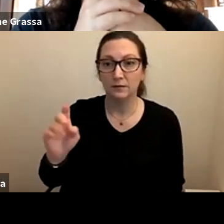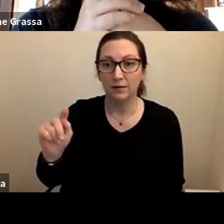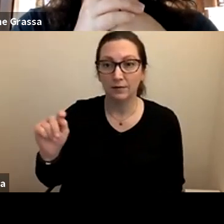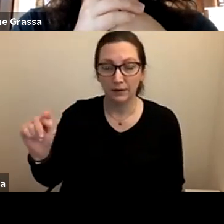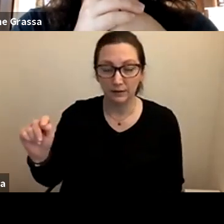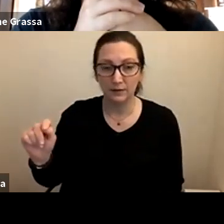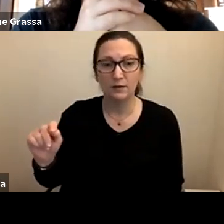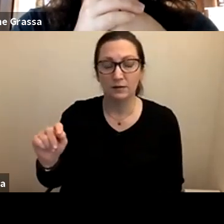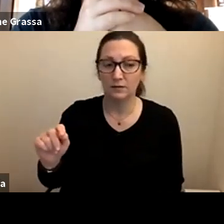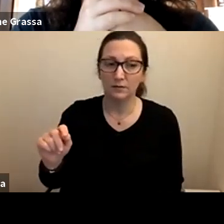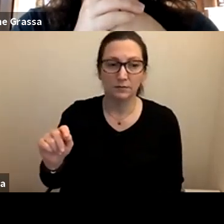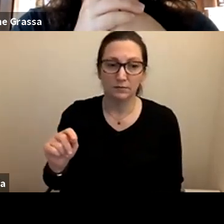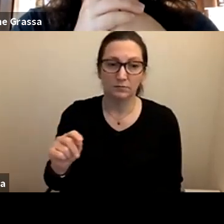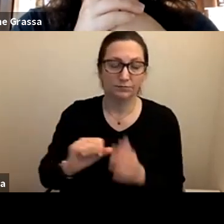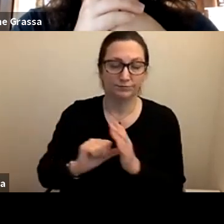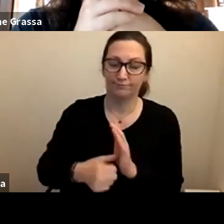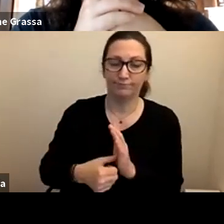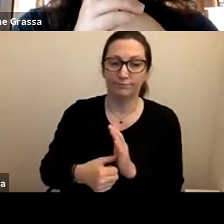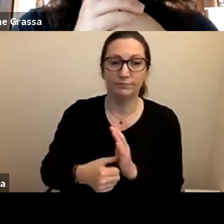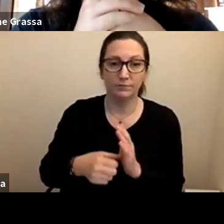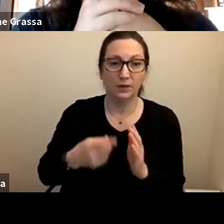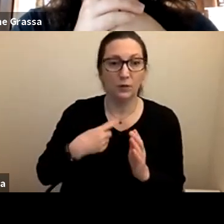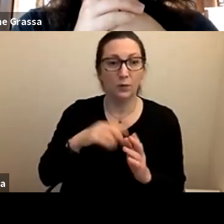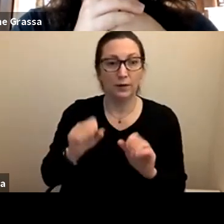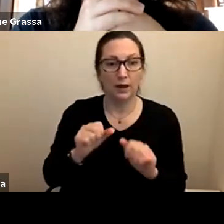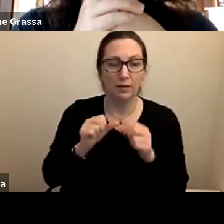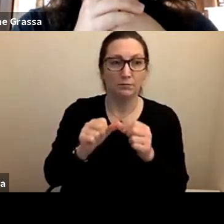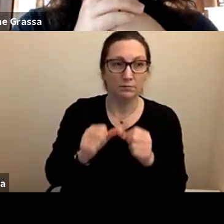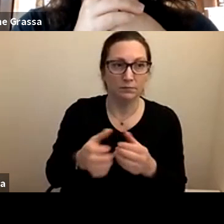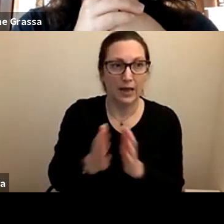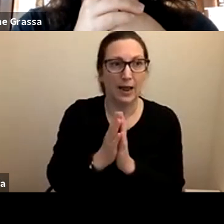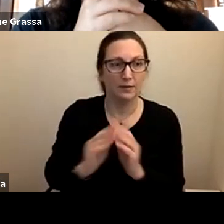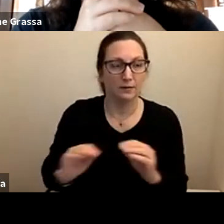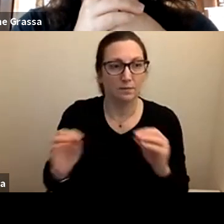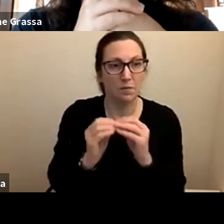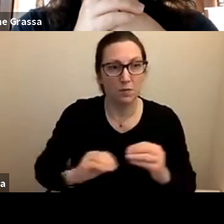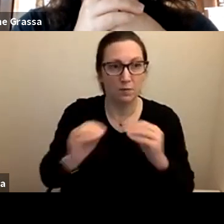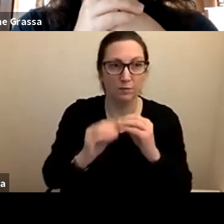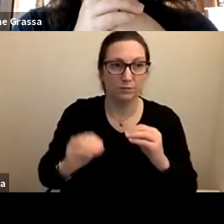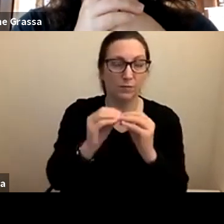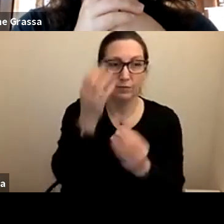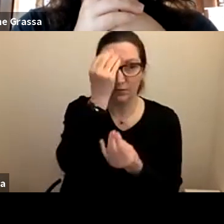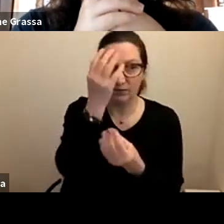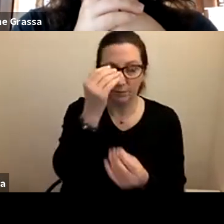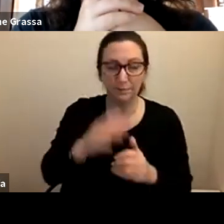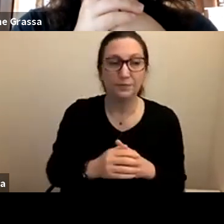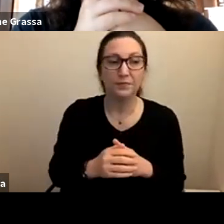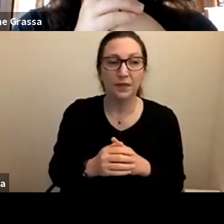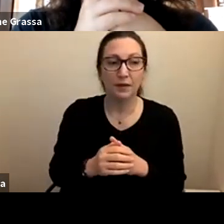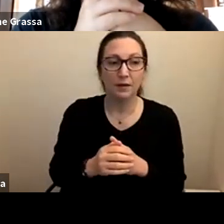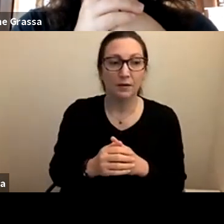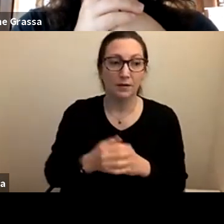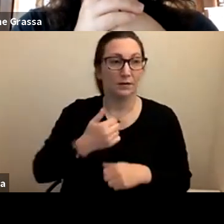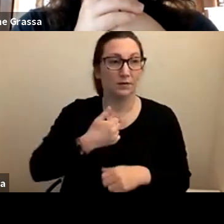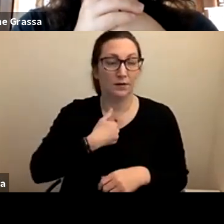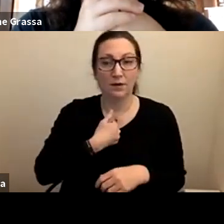perfectly clear that we can continue to ask for information. I, for one, would